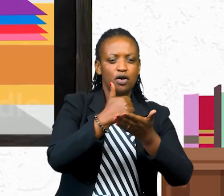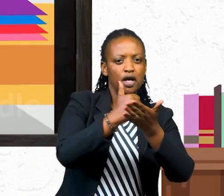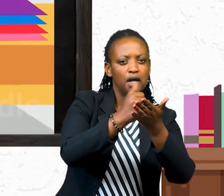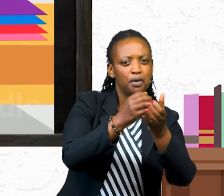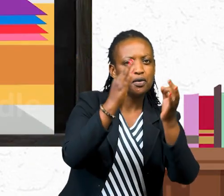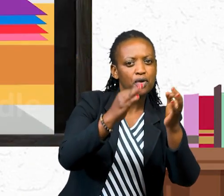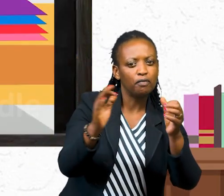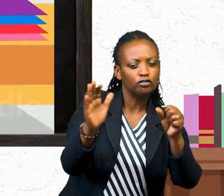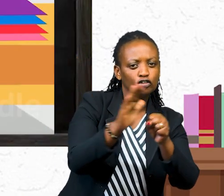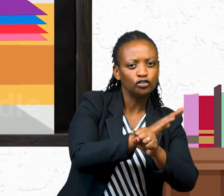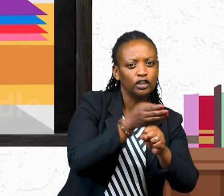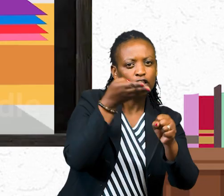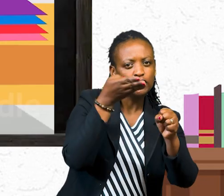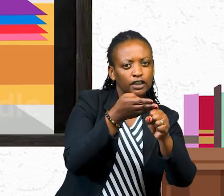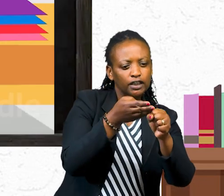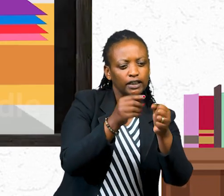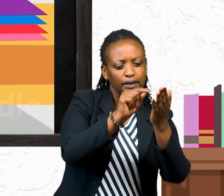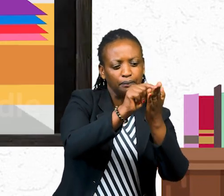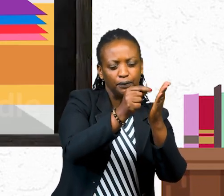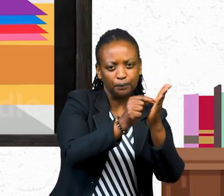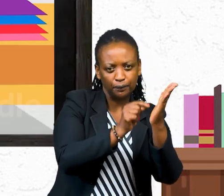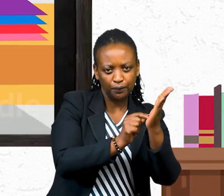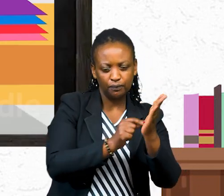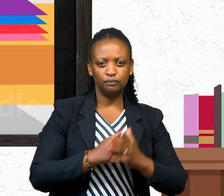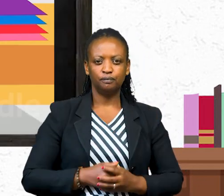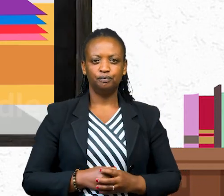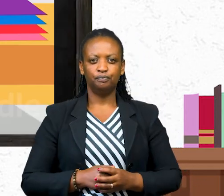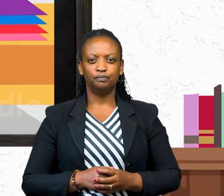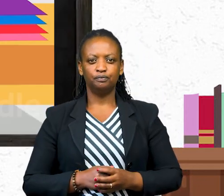Let's help Nora out by completing this checklist.